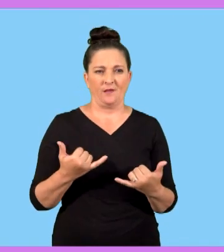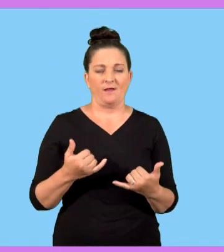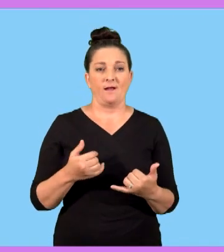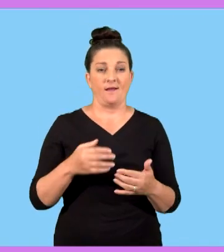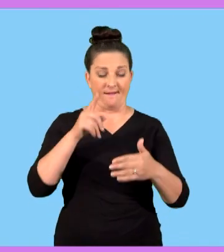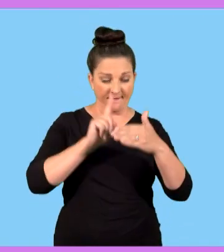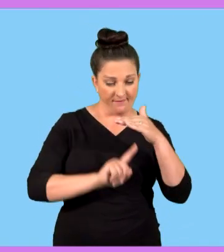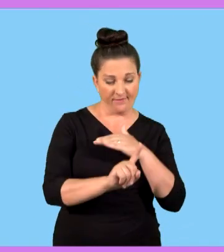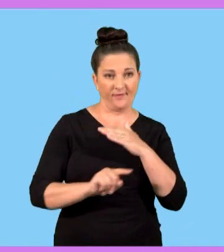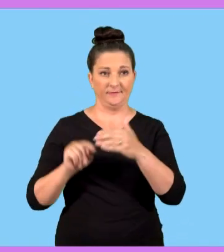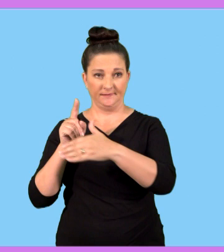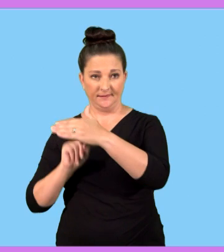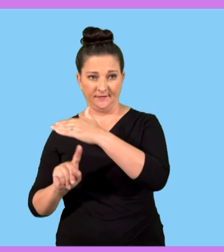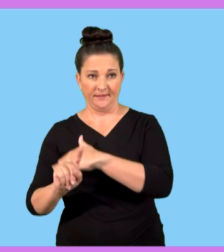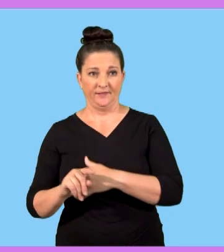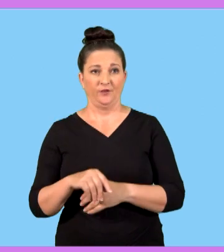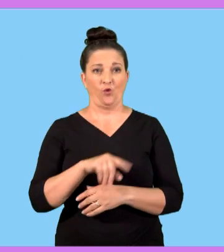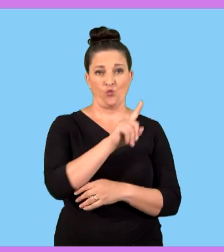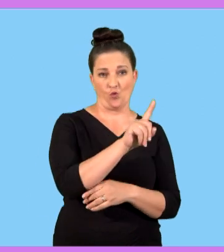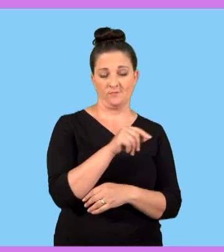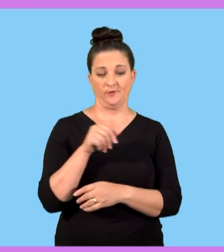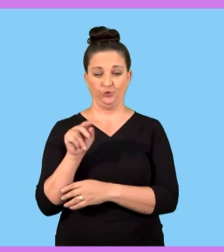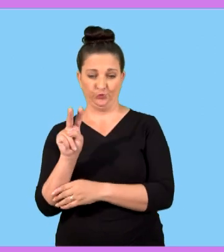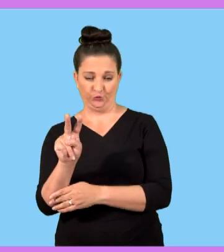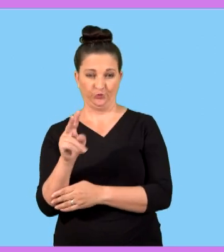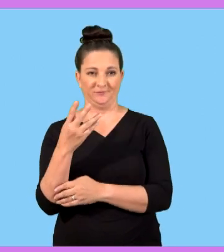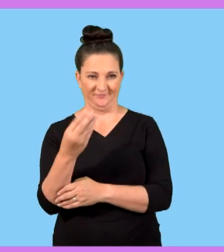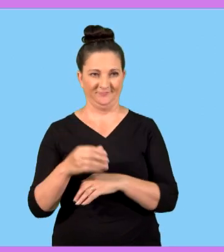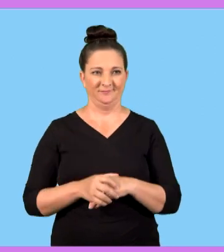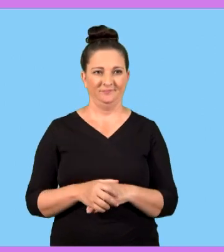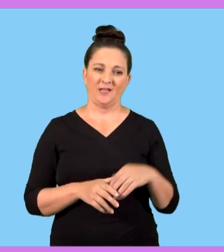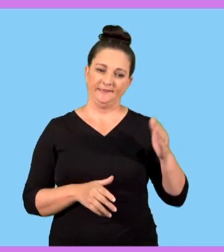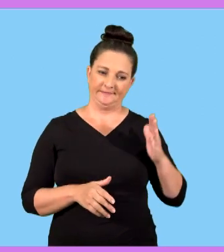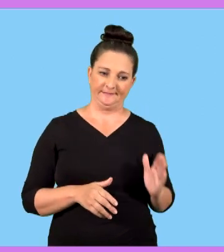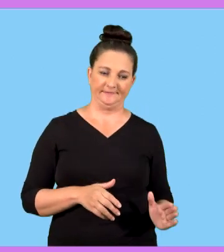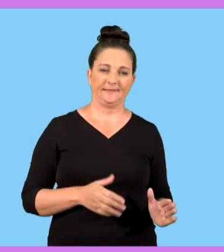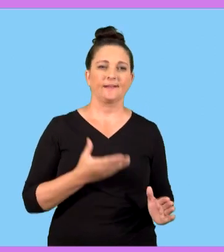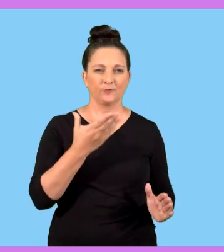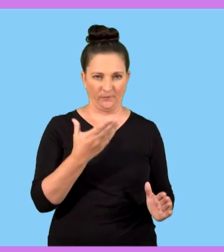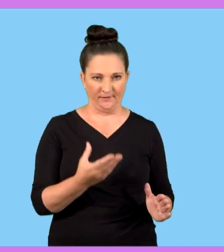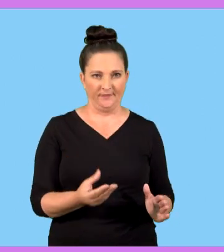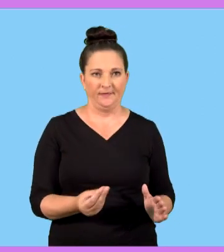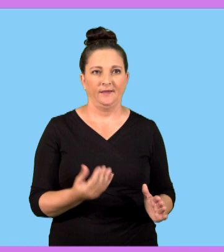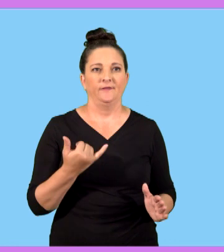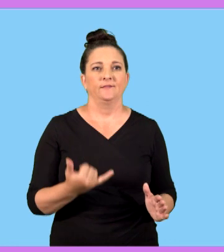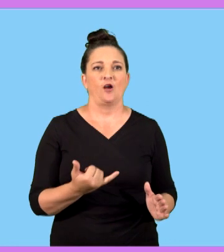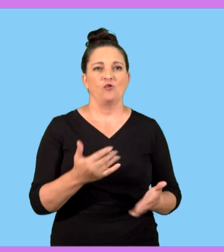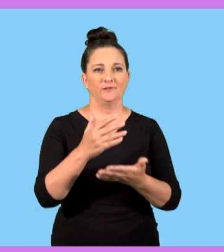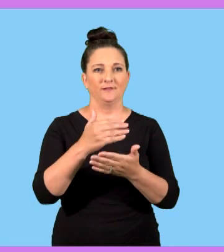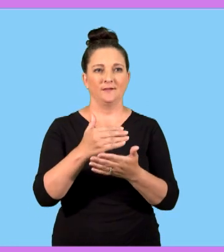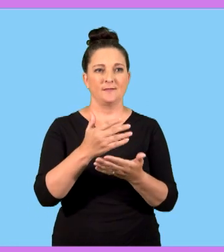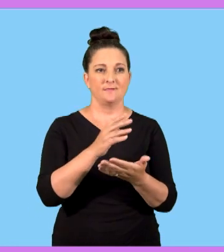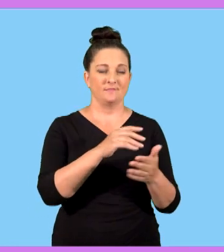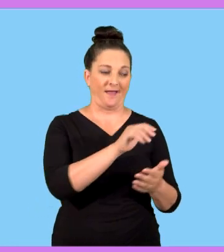have two entrances to it, right? There's entrance one, entrance two. We have also two sides. Besides the center, we